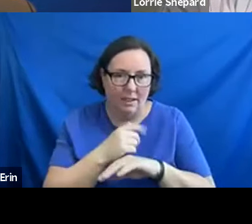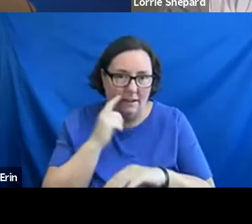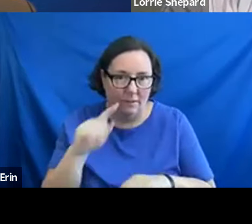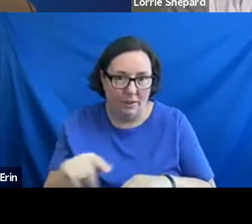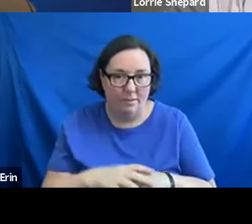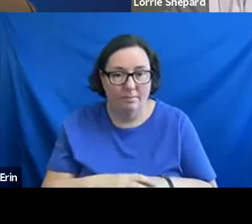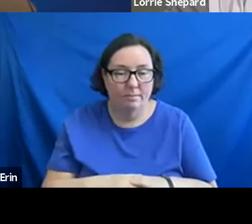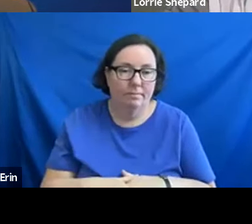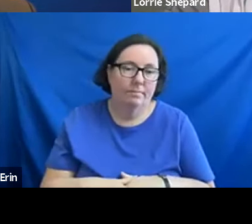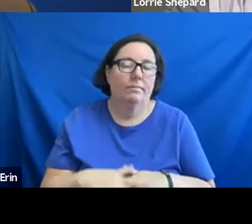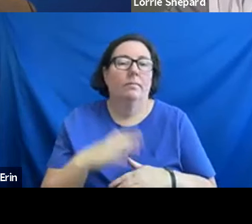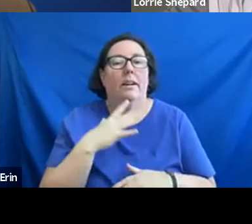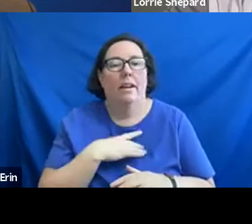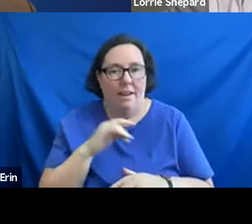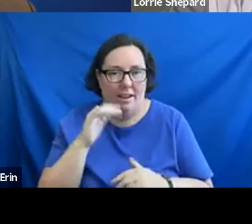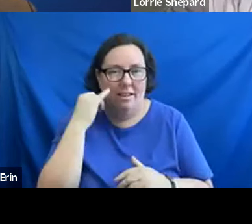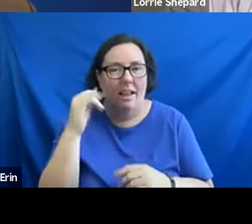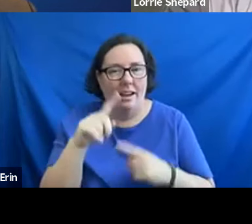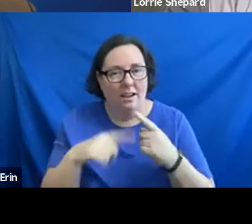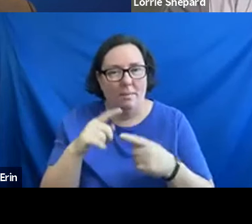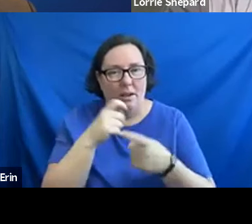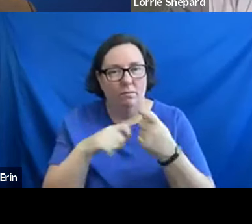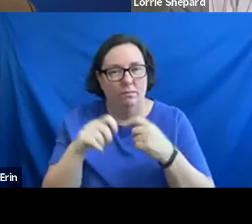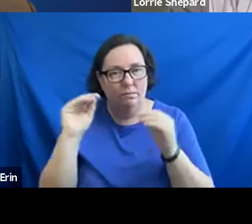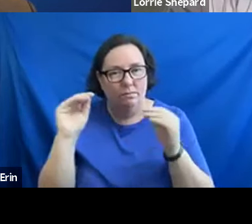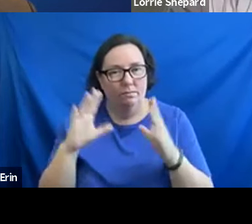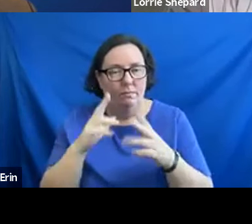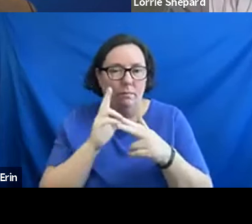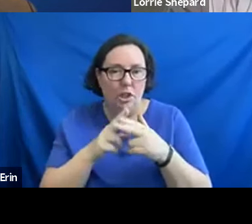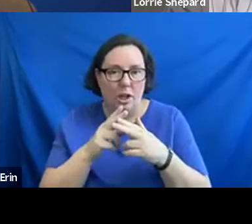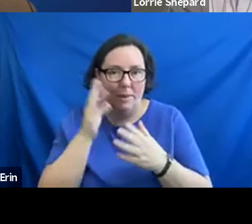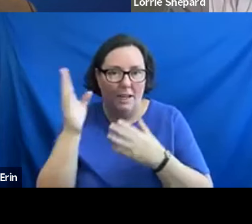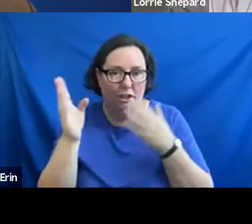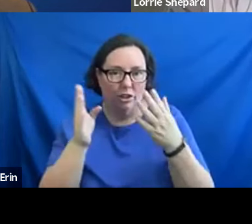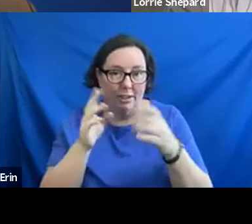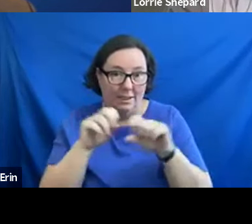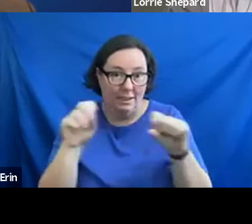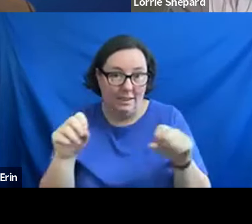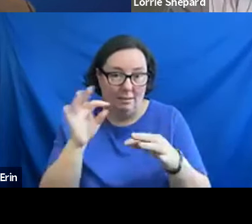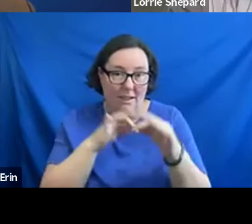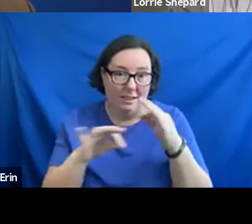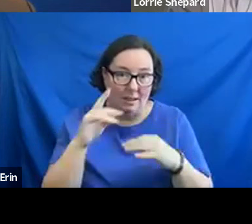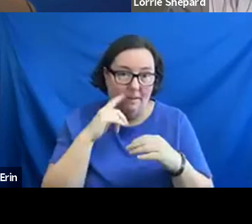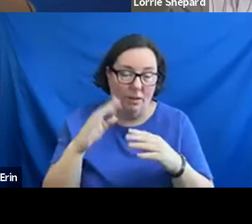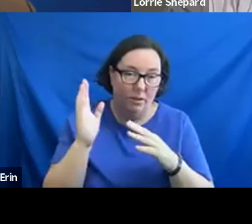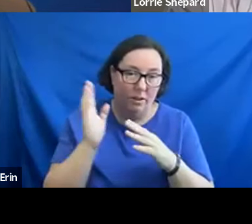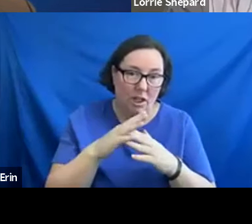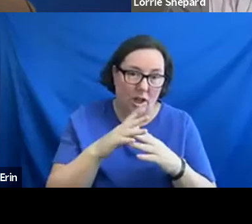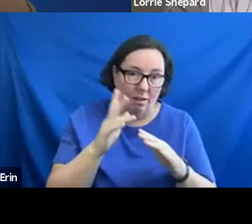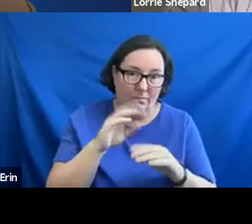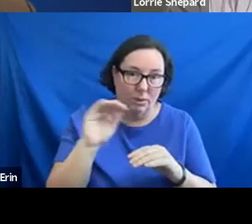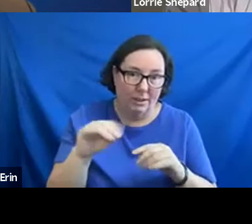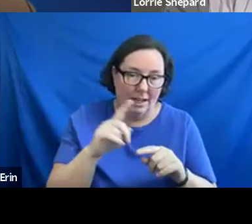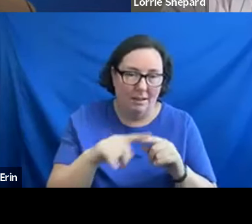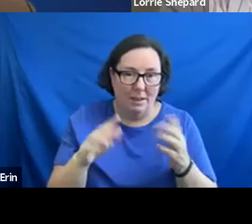And I like the notion of a teacher nomination system, perhaps as a substitute for that, but it sure